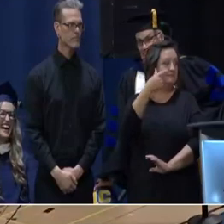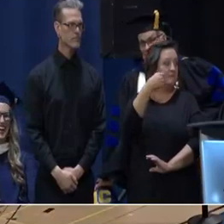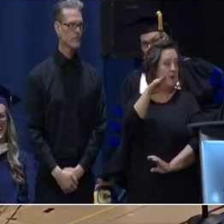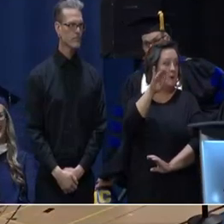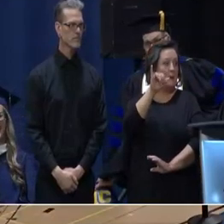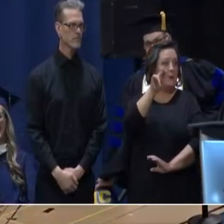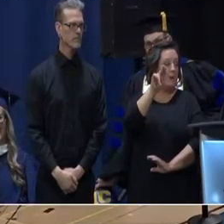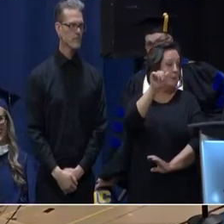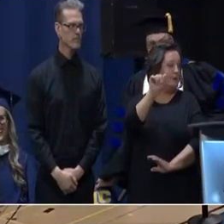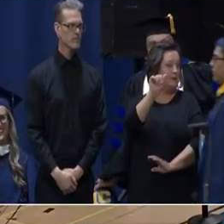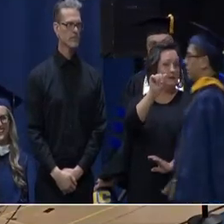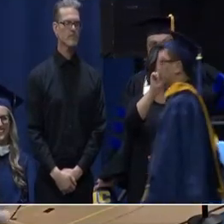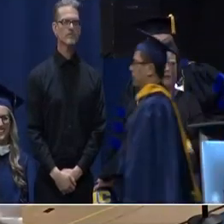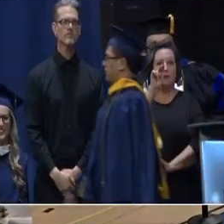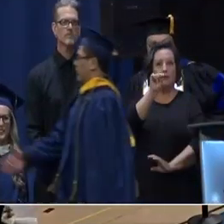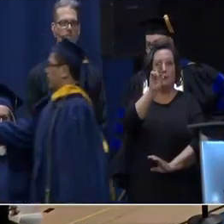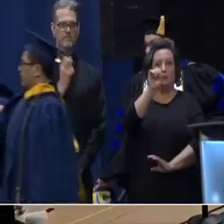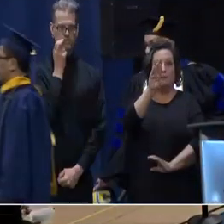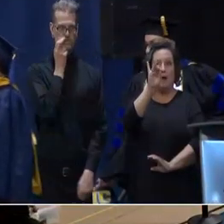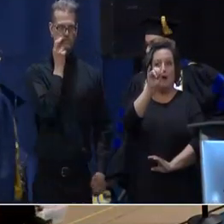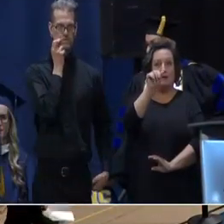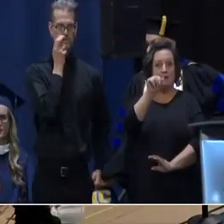Gobinda Nupani.